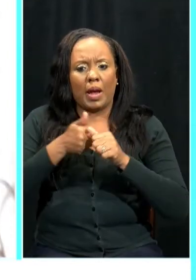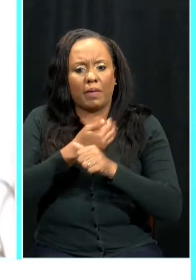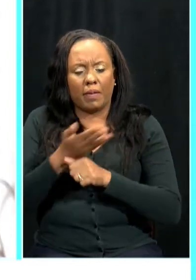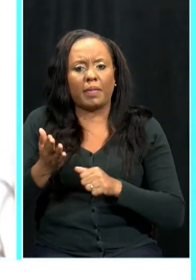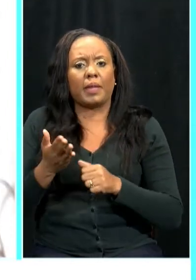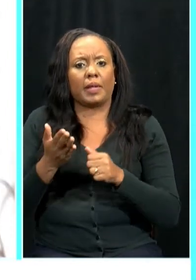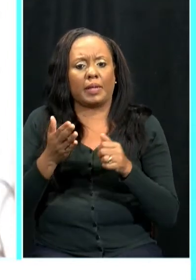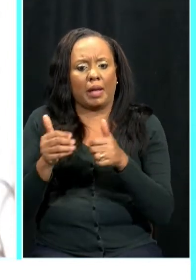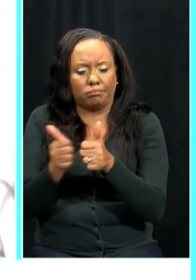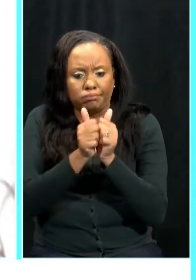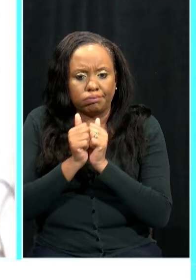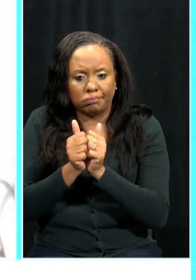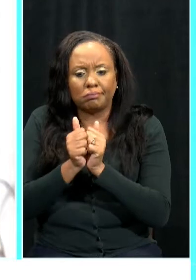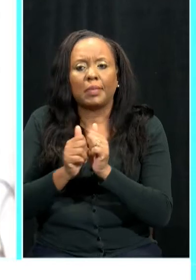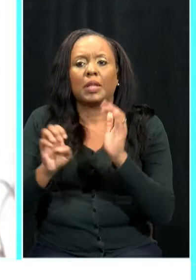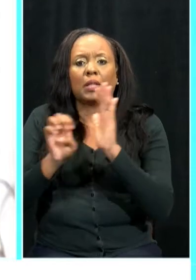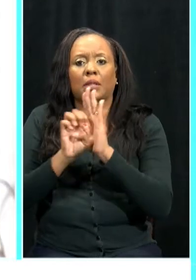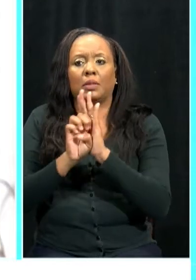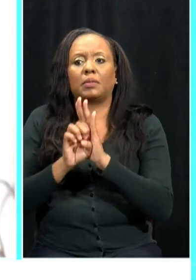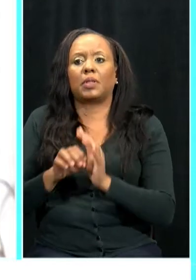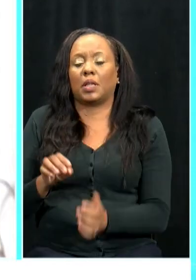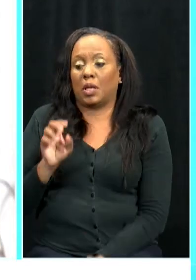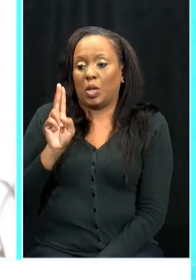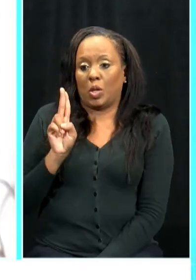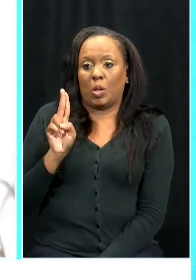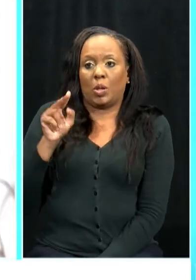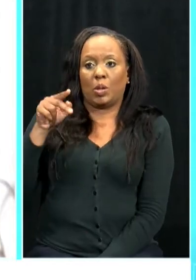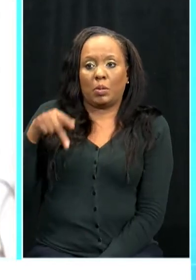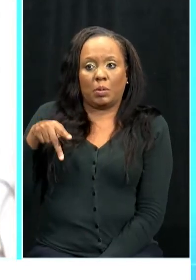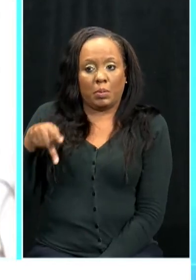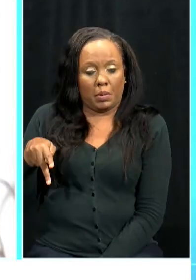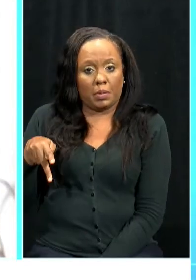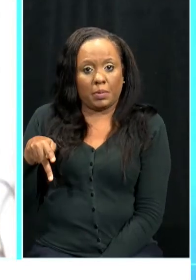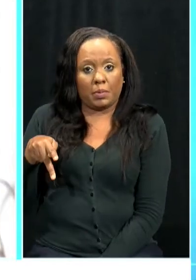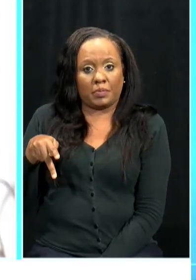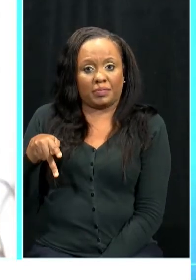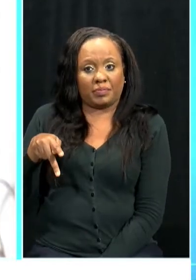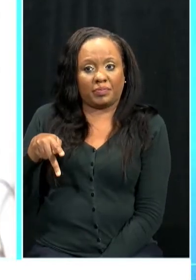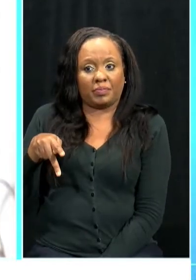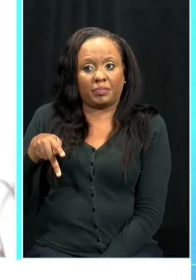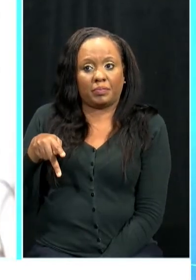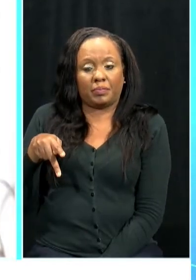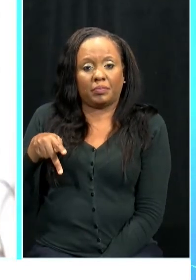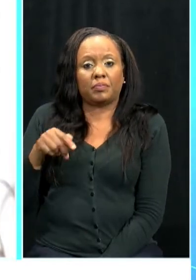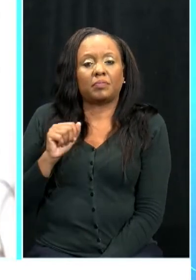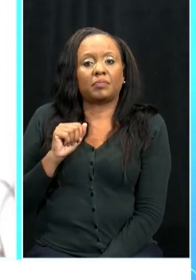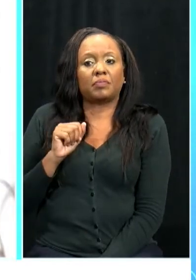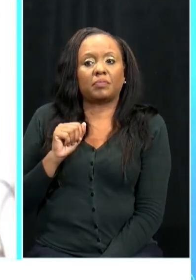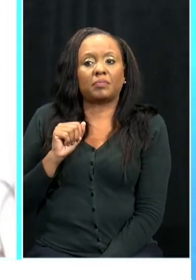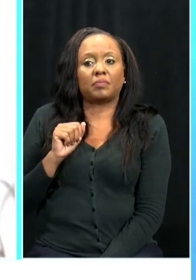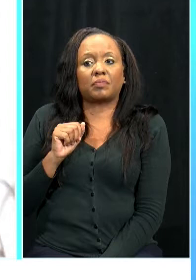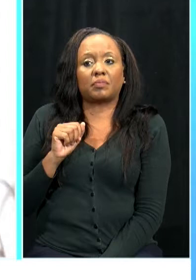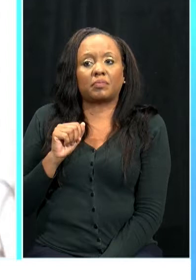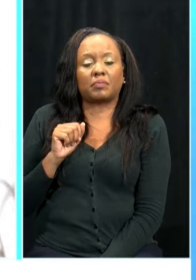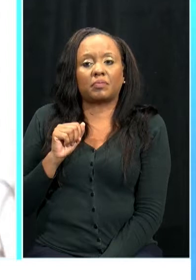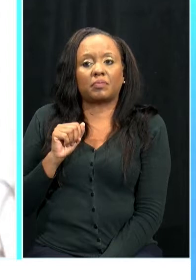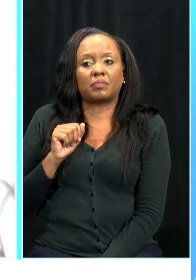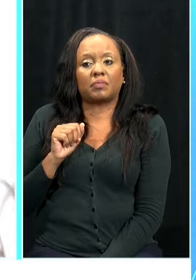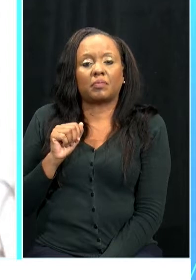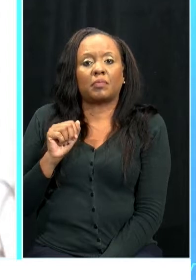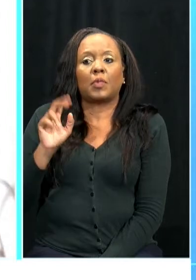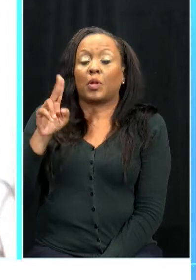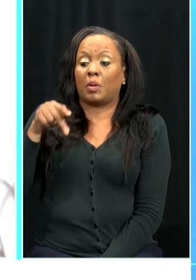to do. For example, the United Progressive Party, while we were between elections in the term, we